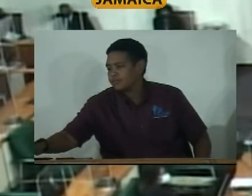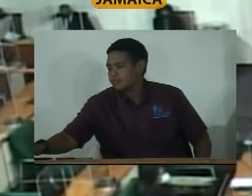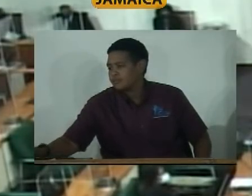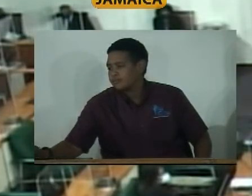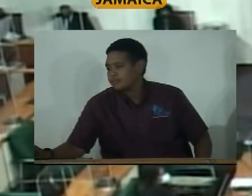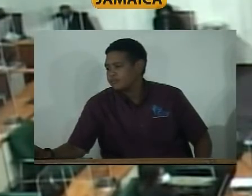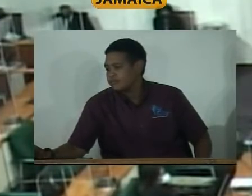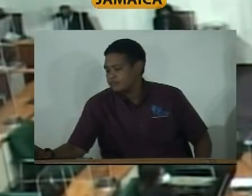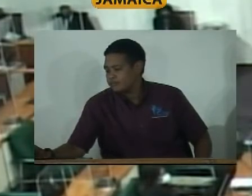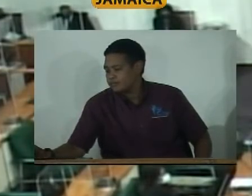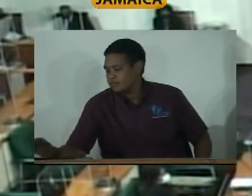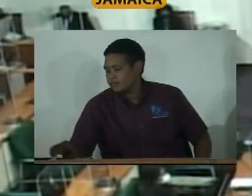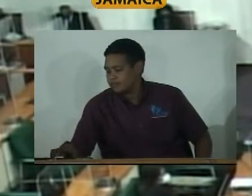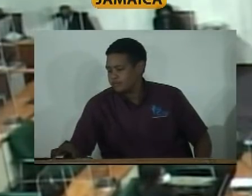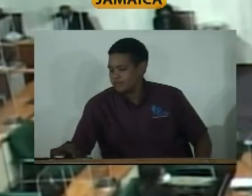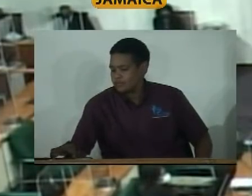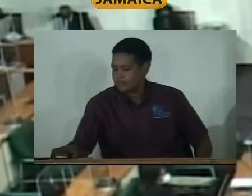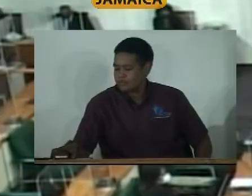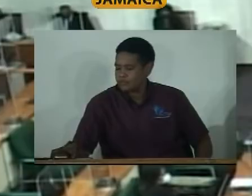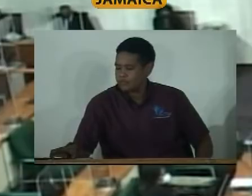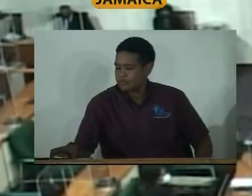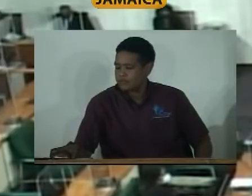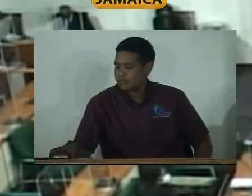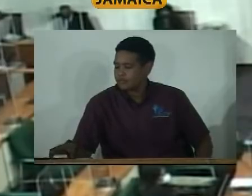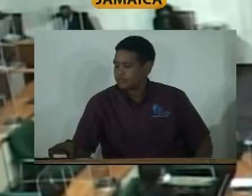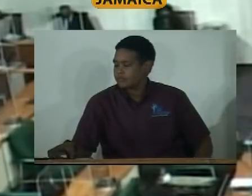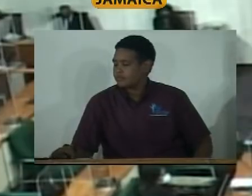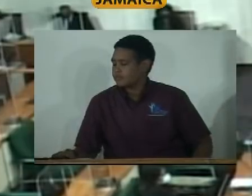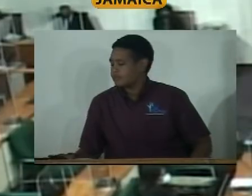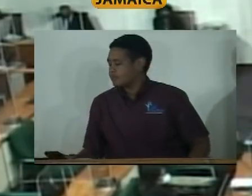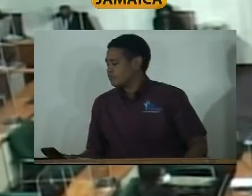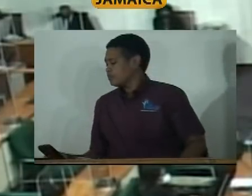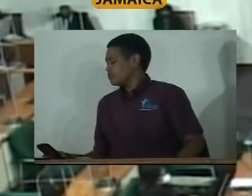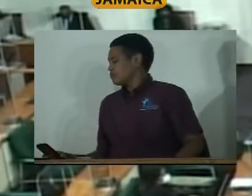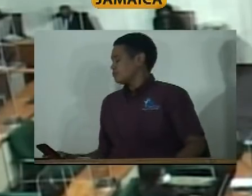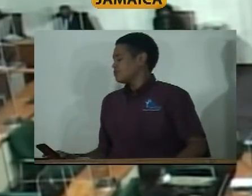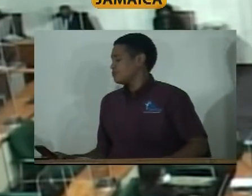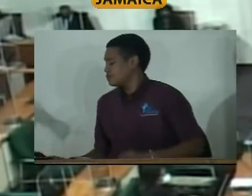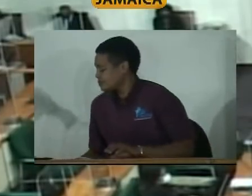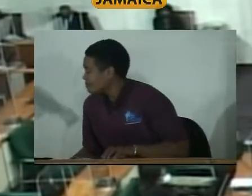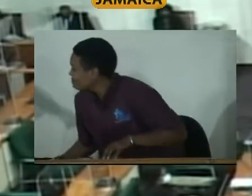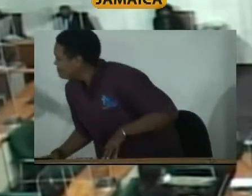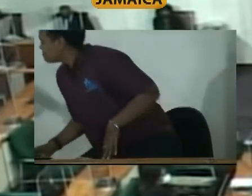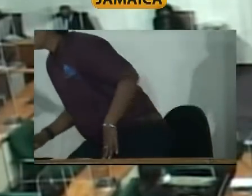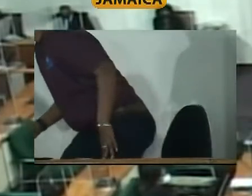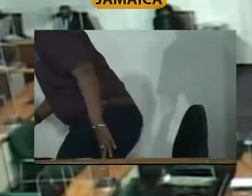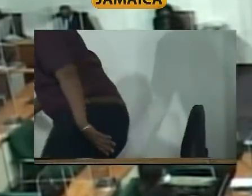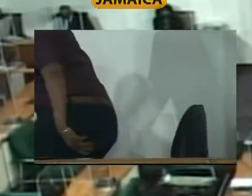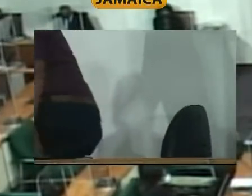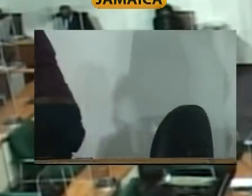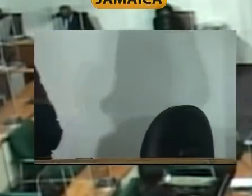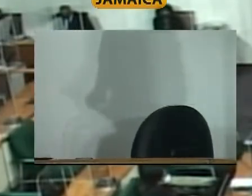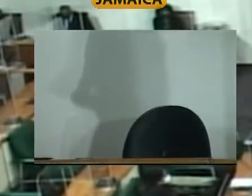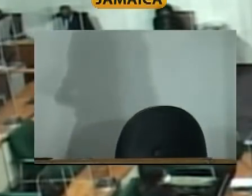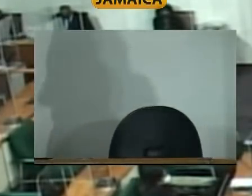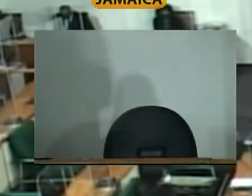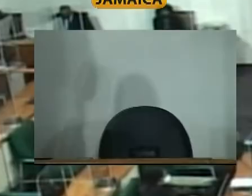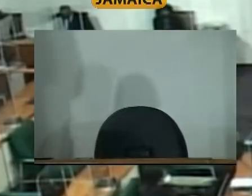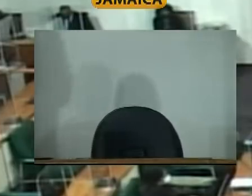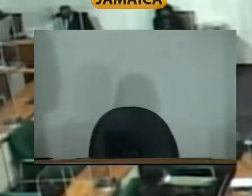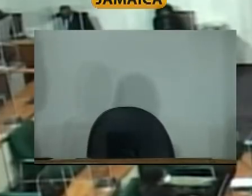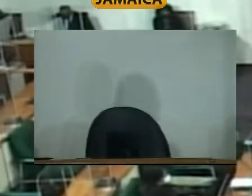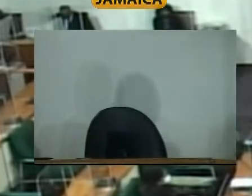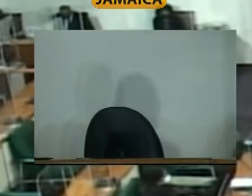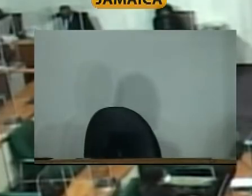President, I rise today to participate in this debate in which the government